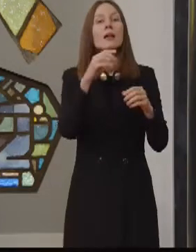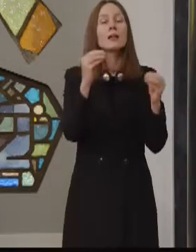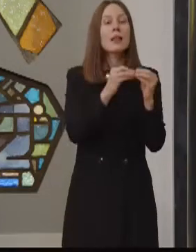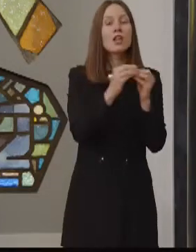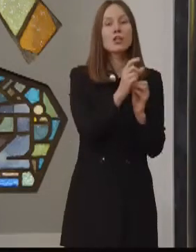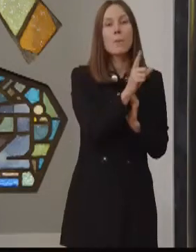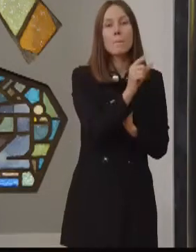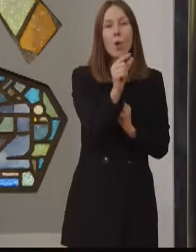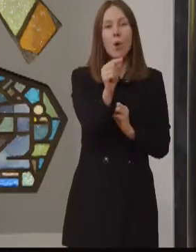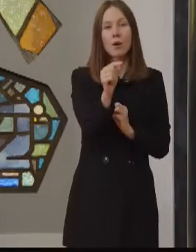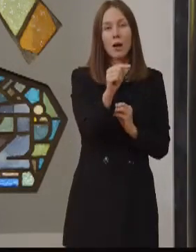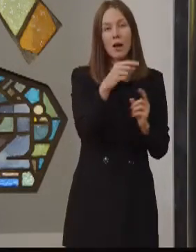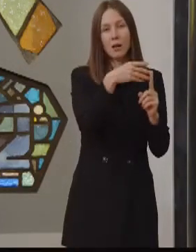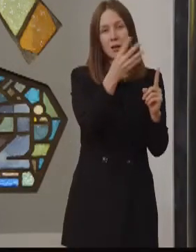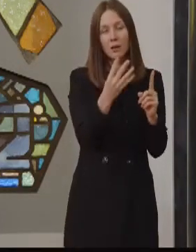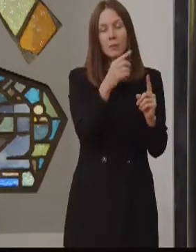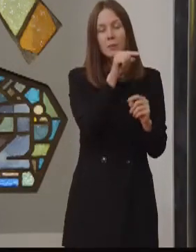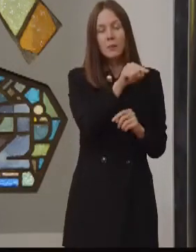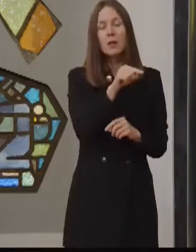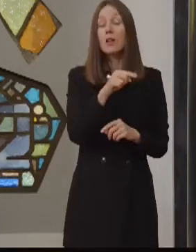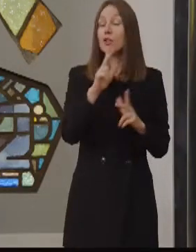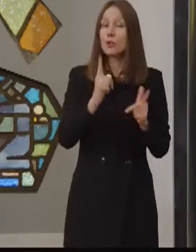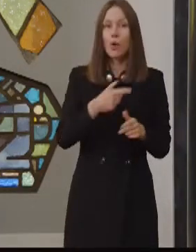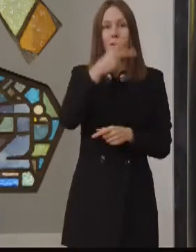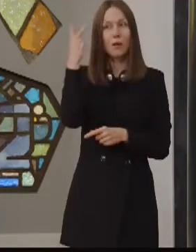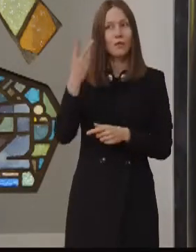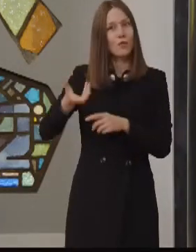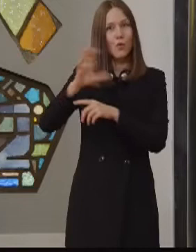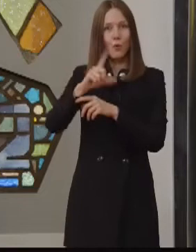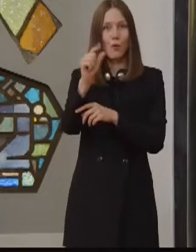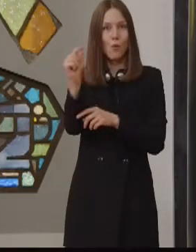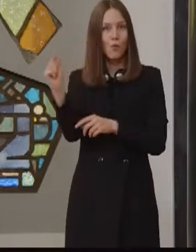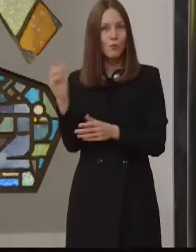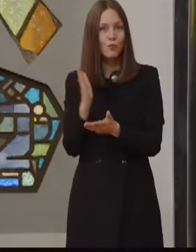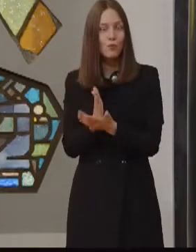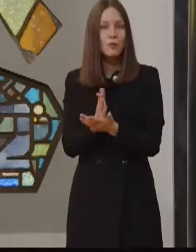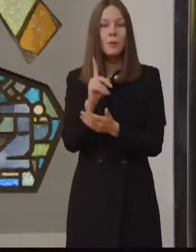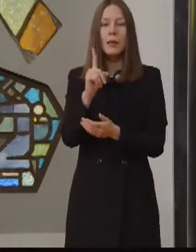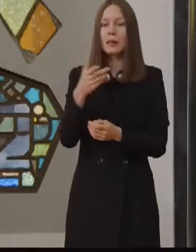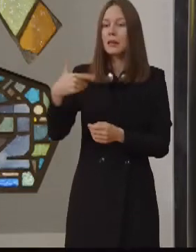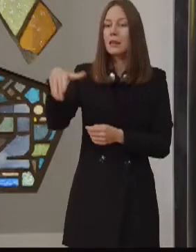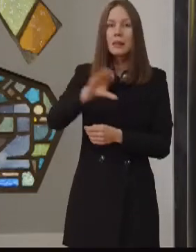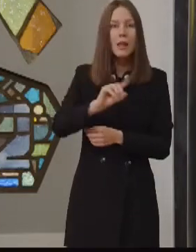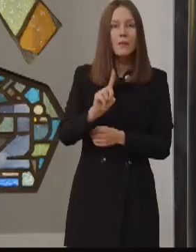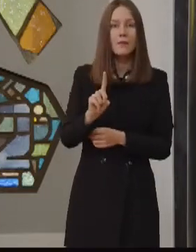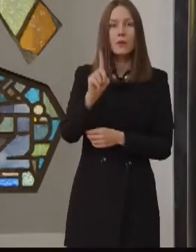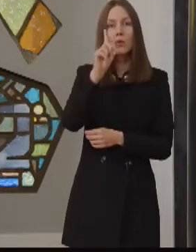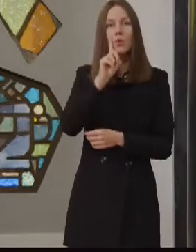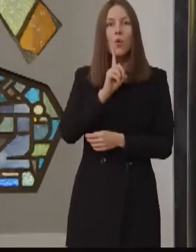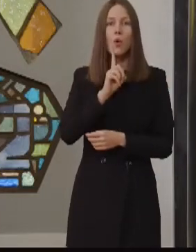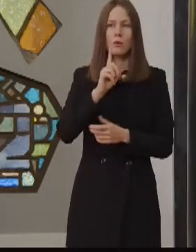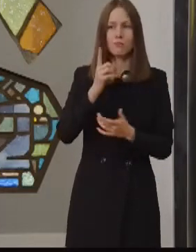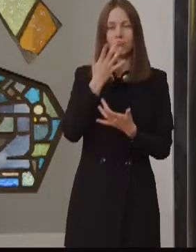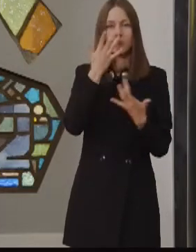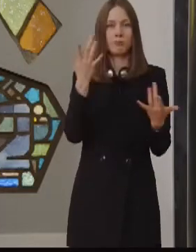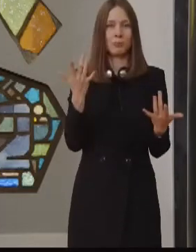I talked to 10 LGBT couples, and I have no doubt that in Lithuania there are many more couples of the kind, but not all of